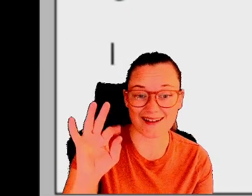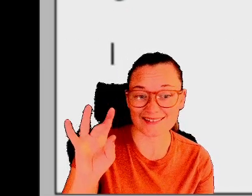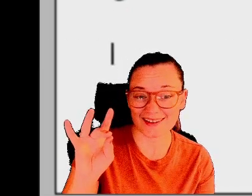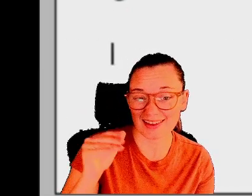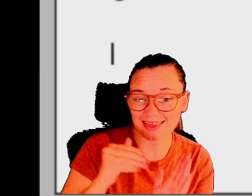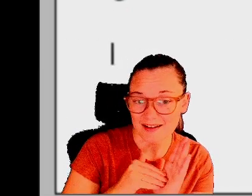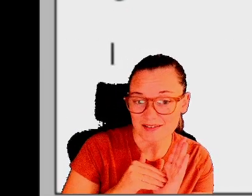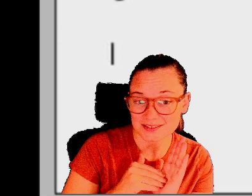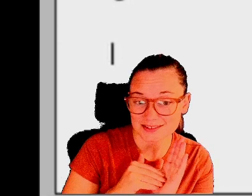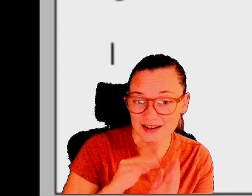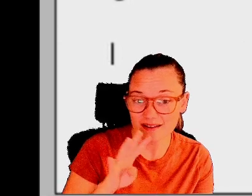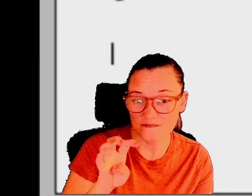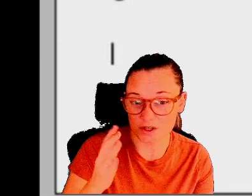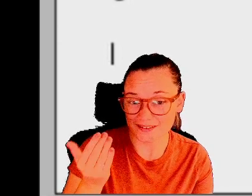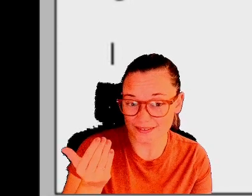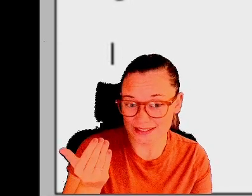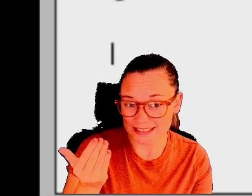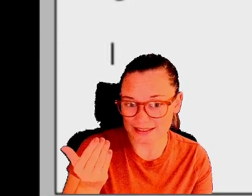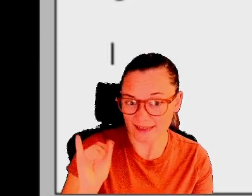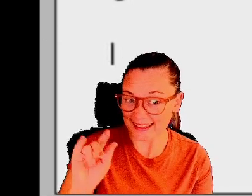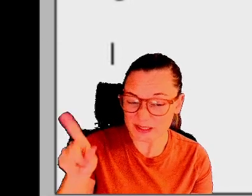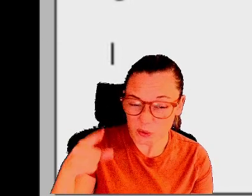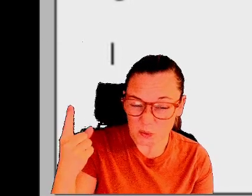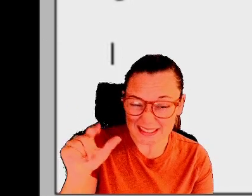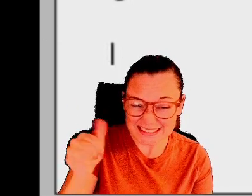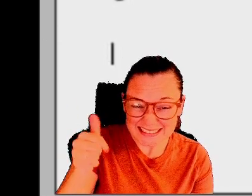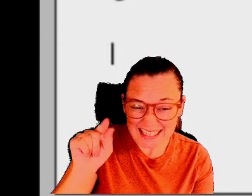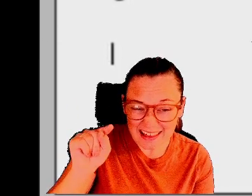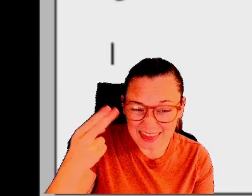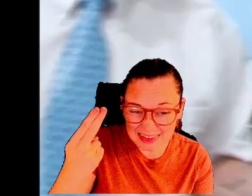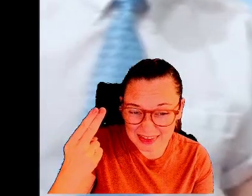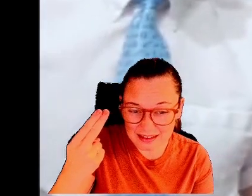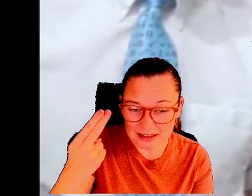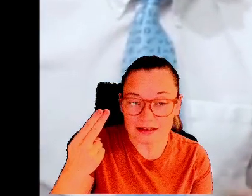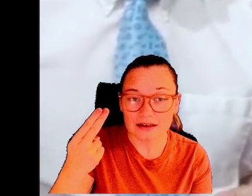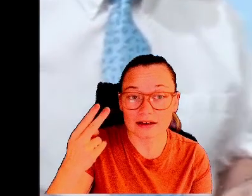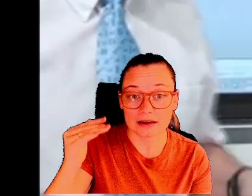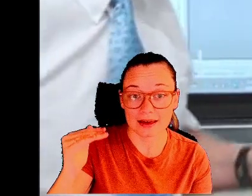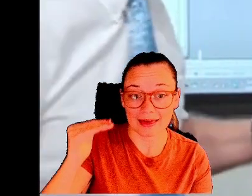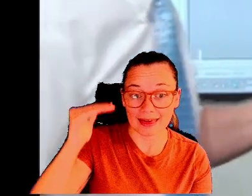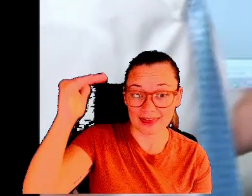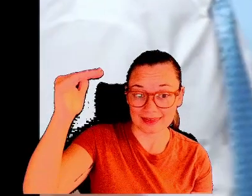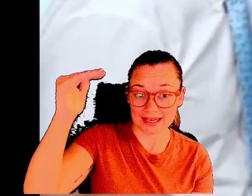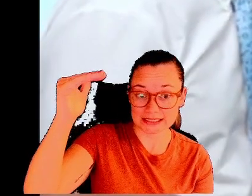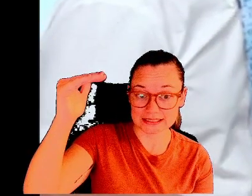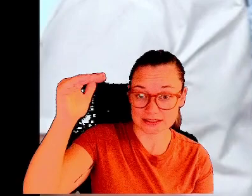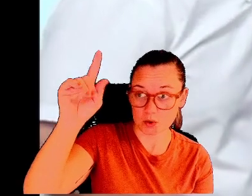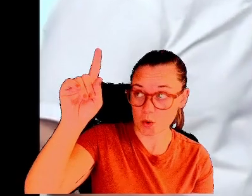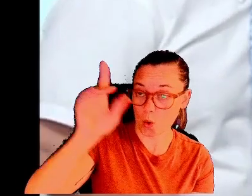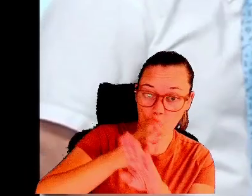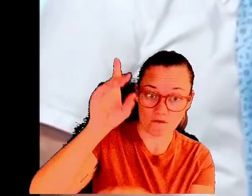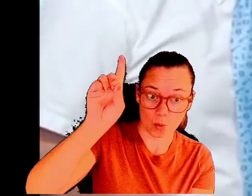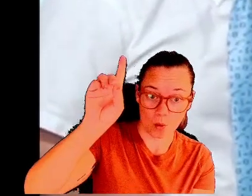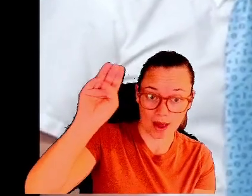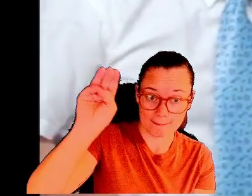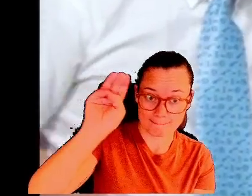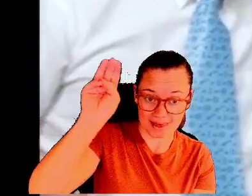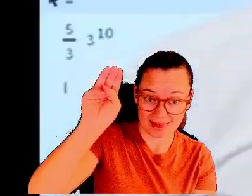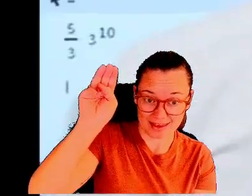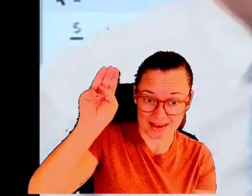98,415. And that's only the 10th term. This other one, that one that was over 1 million, was the 20th term. But this time we're multiplying by